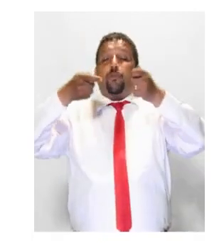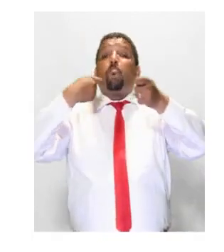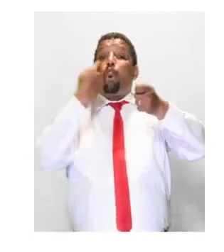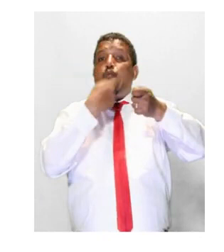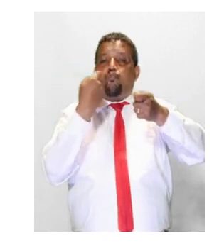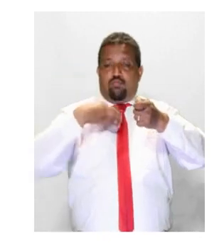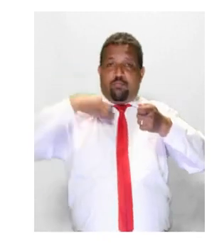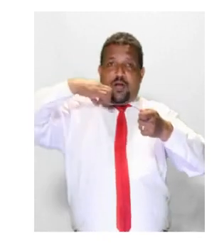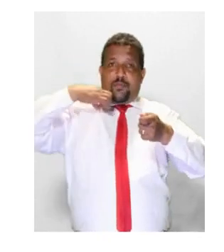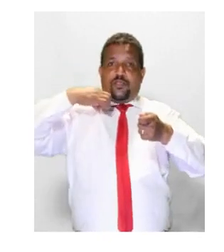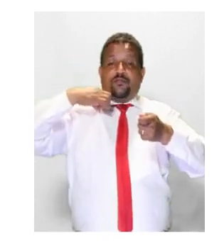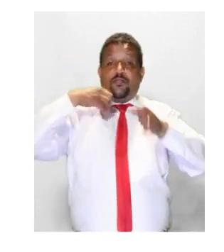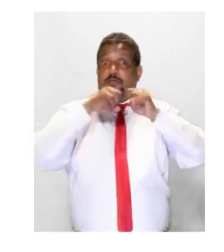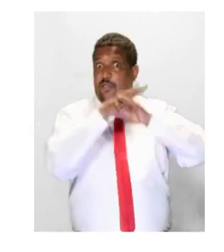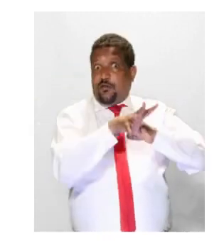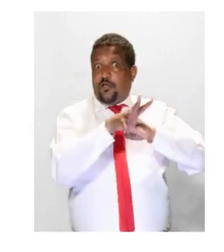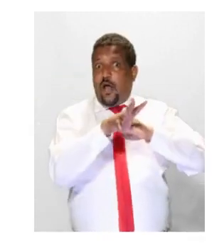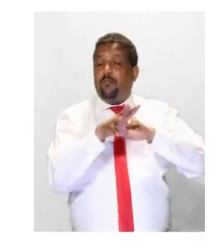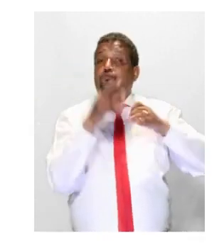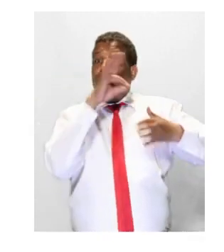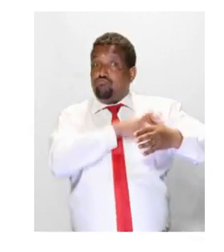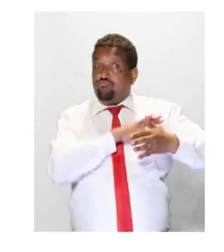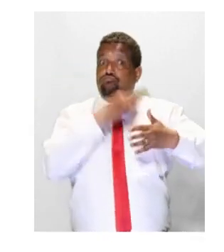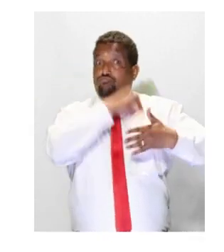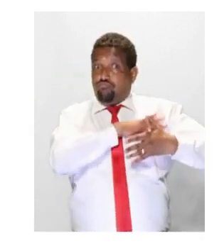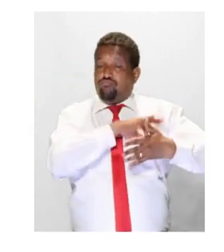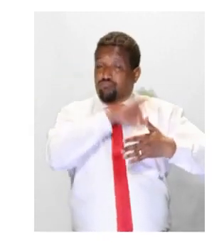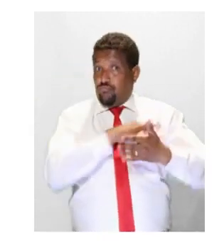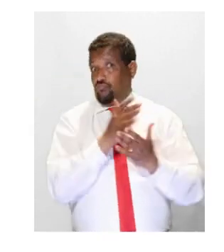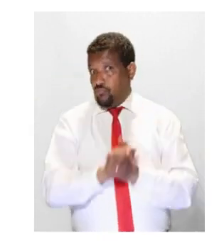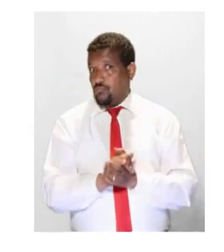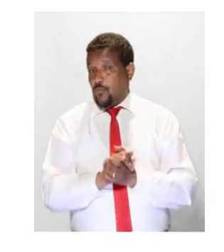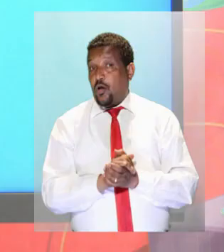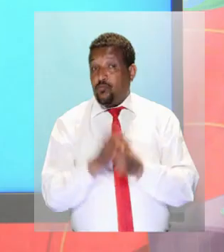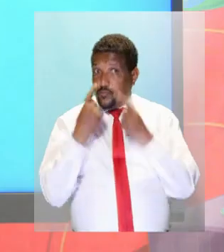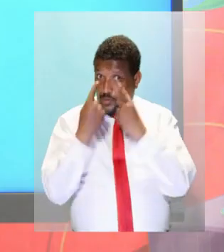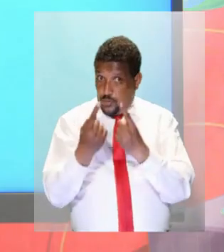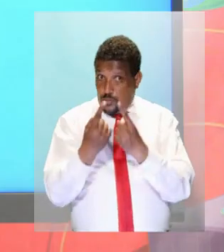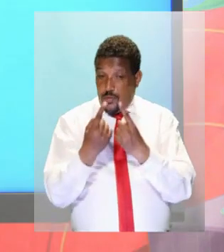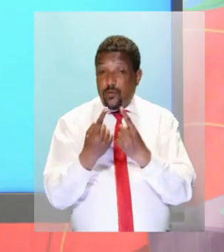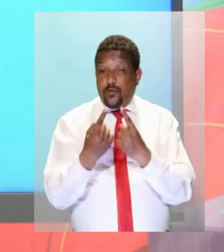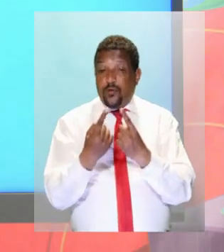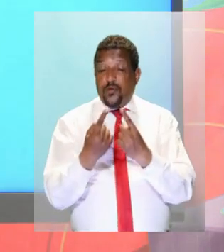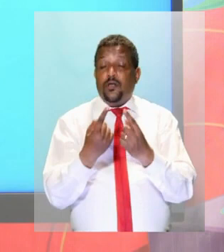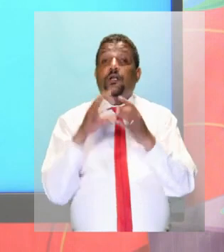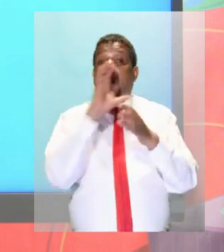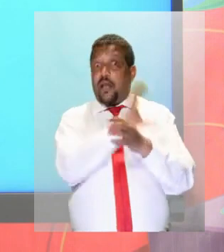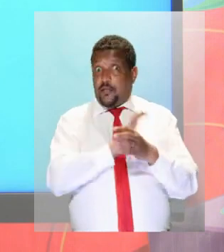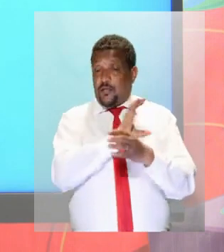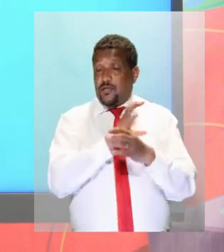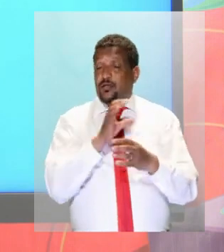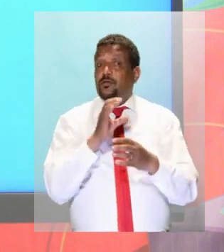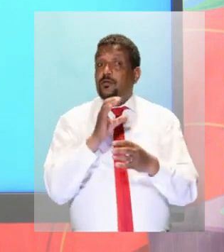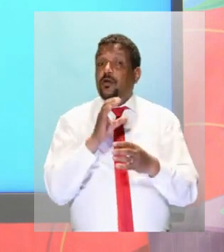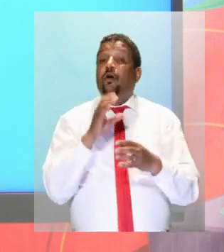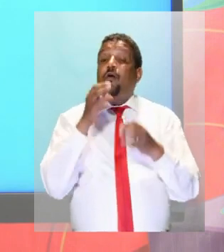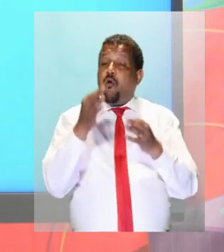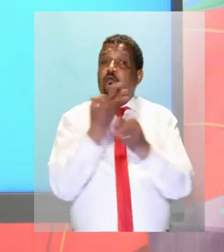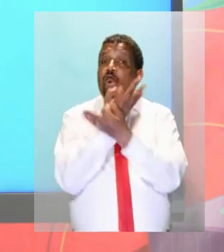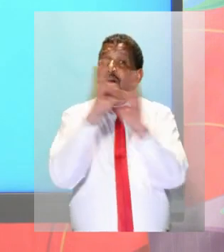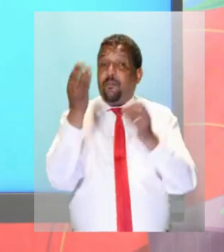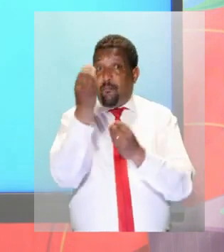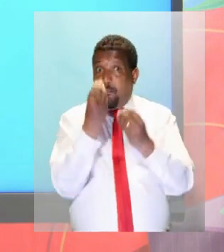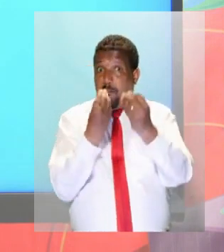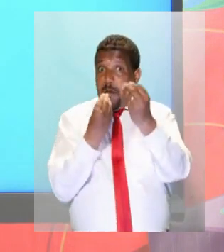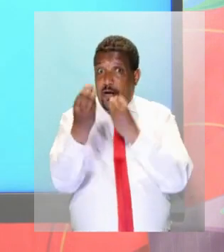private sector for the sake of profit. When we see the features or the characteristics of the free market or